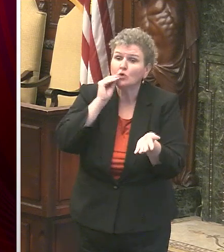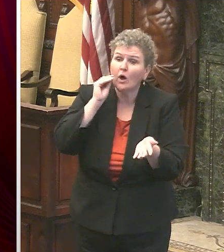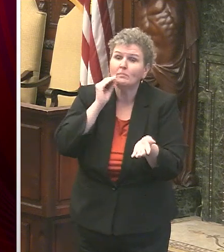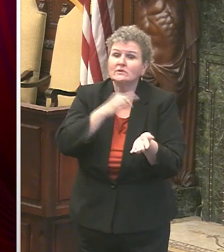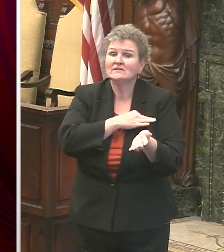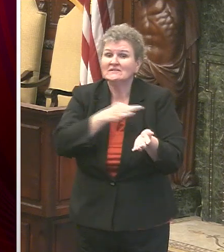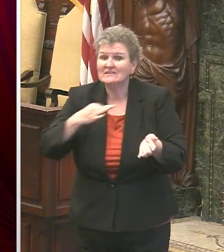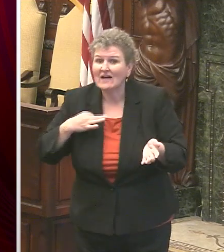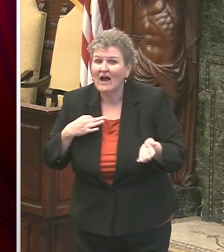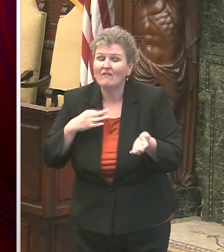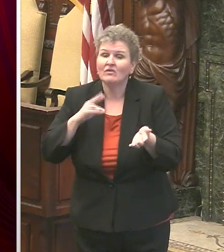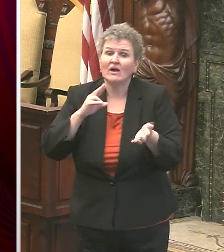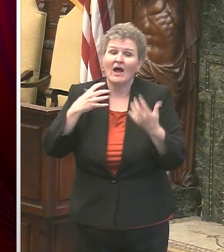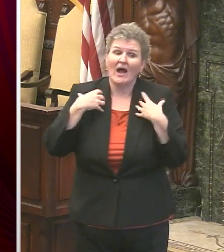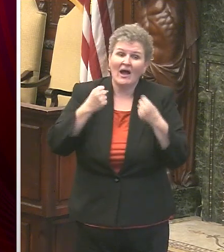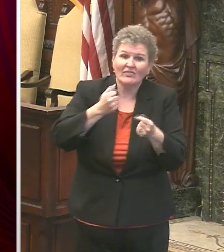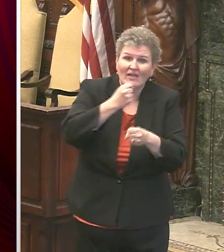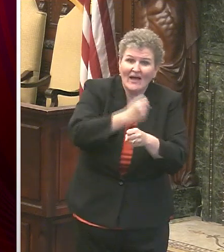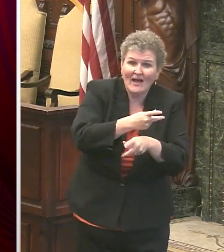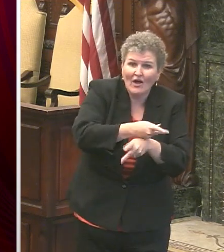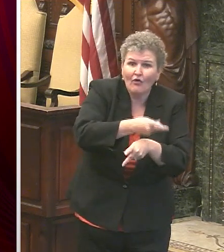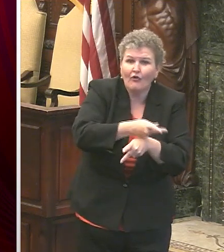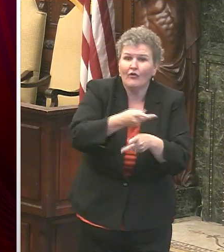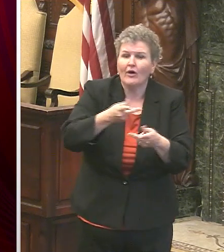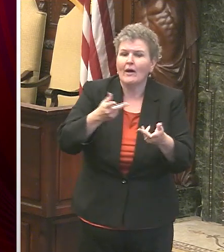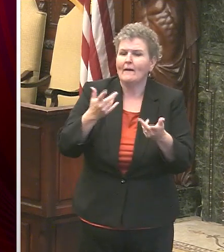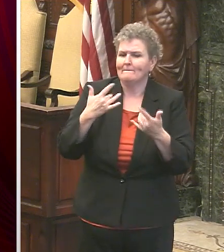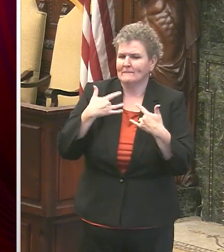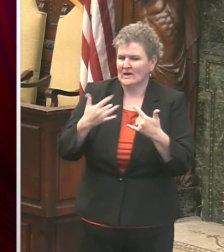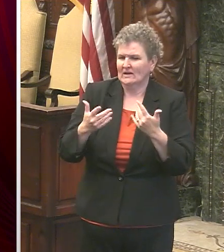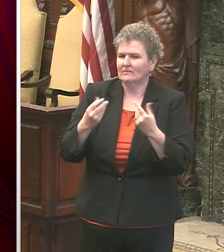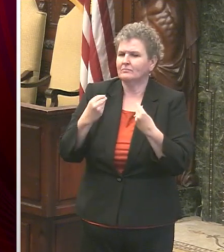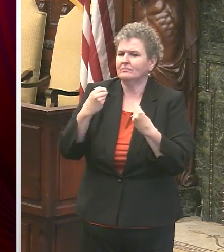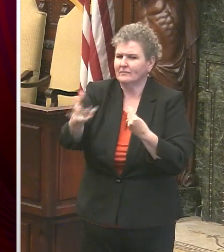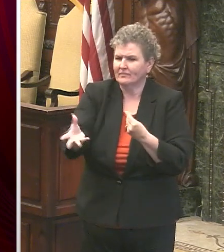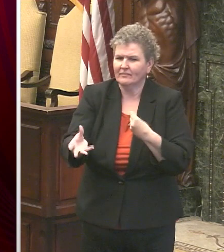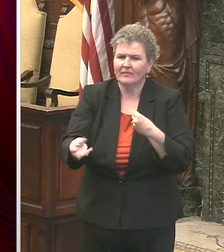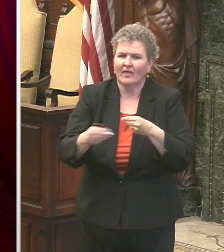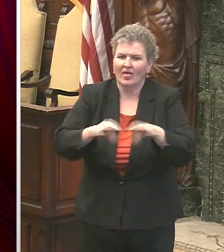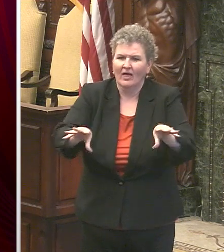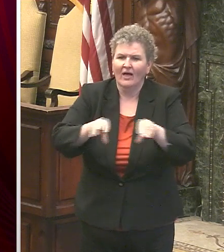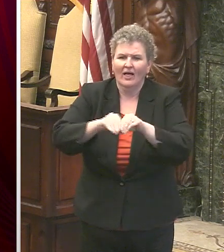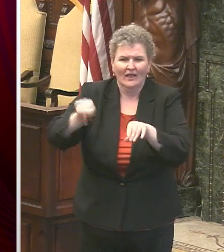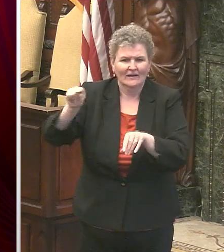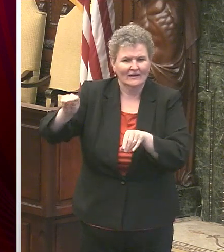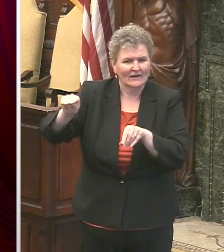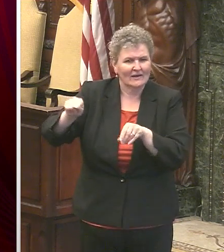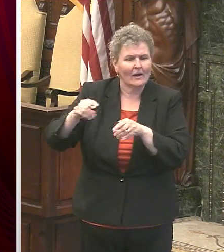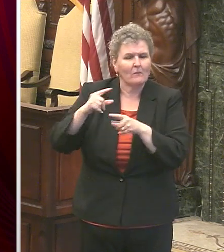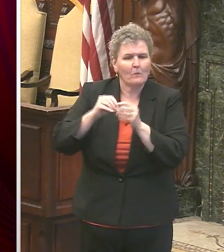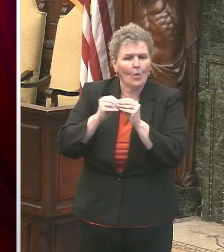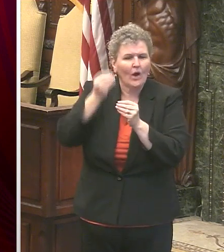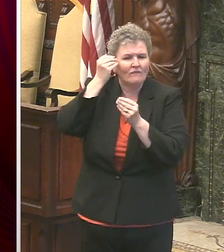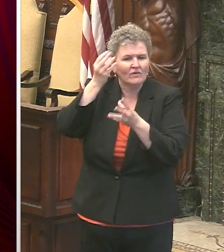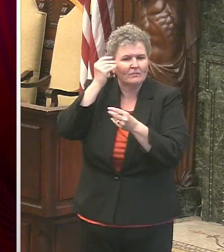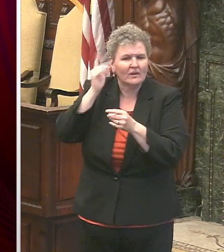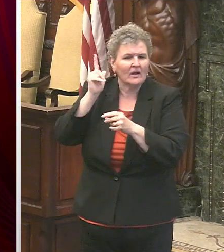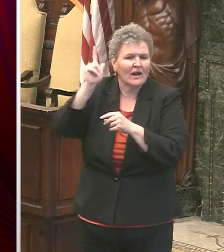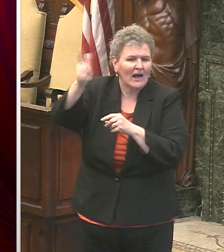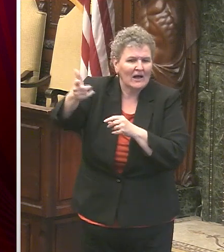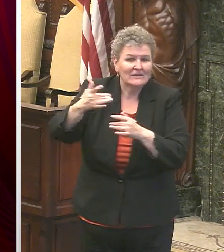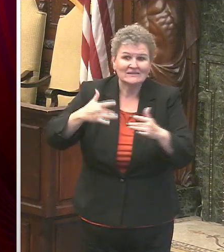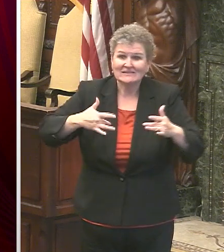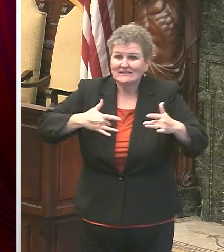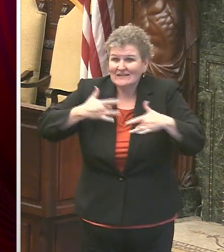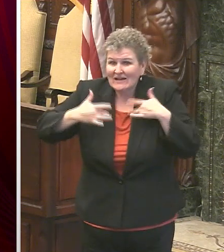more vaccine, we will expand it to other groups. So you'll hear more updates as we get closer to this. At least it's exciting at the point where we're actually getting down to some practical